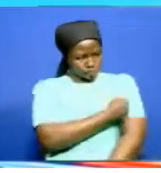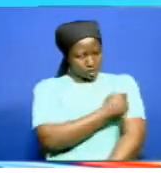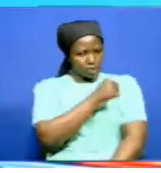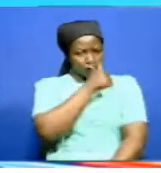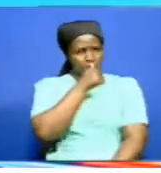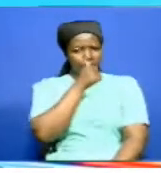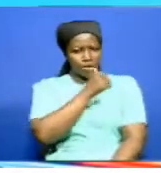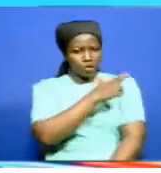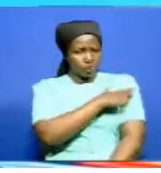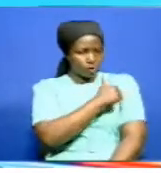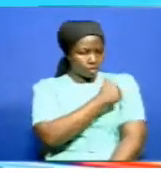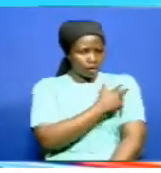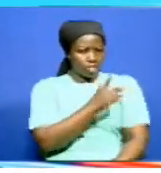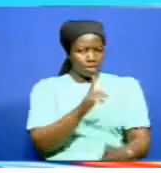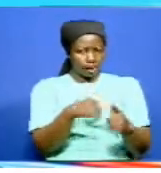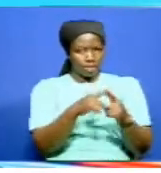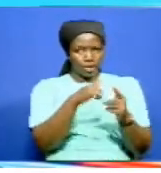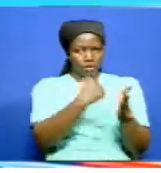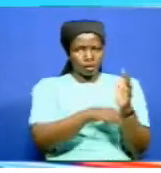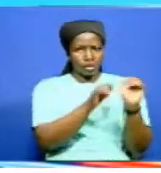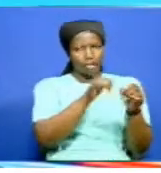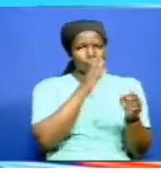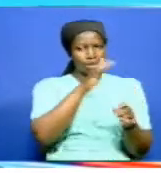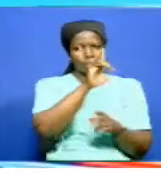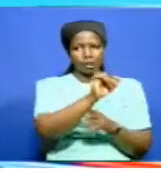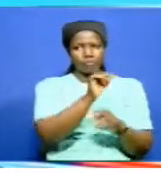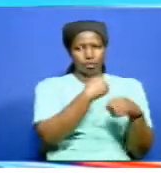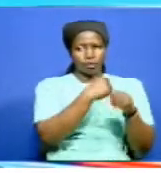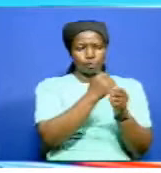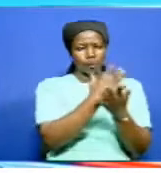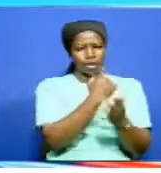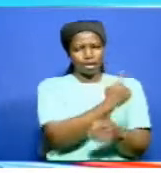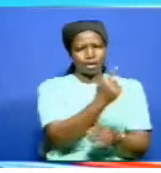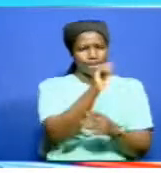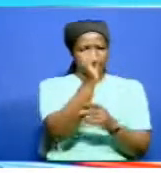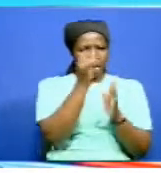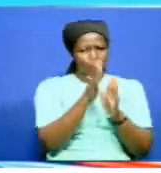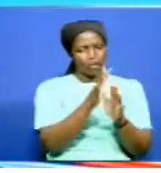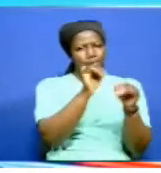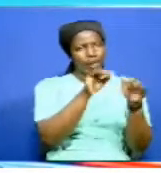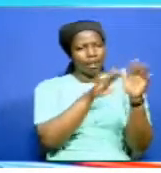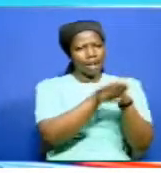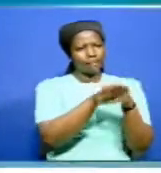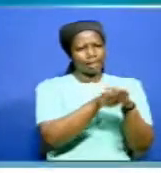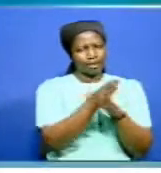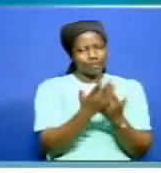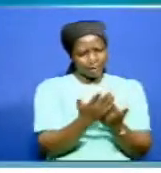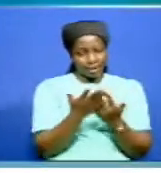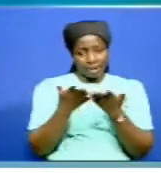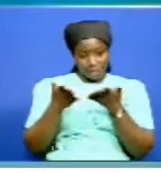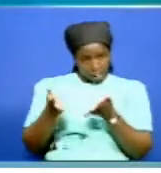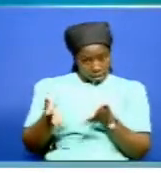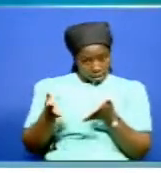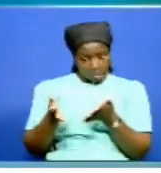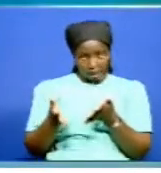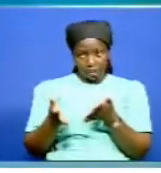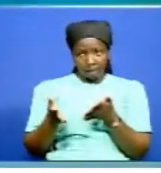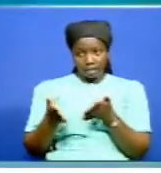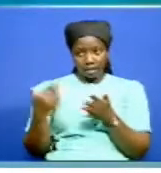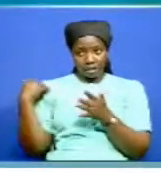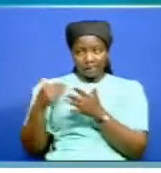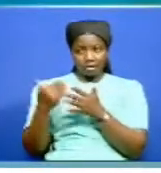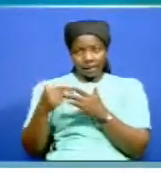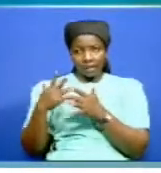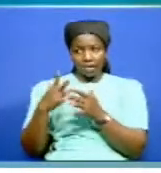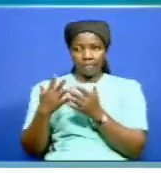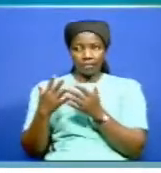facilities, of course, the cost could be down so that each and every Kenyan can be able to access it? So at the moment, since the vaccines are